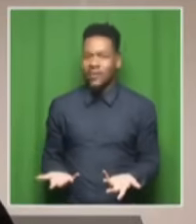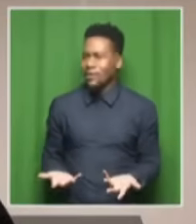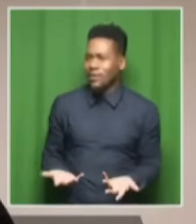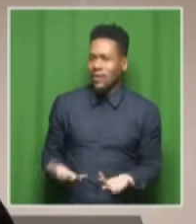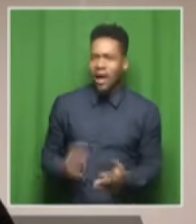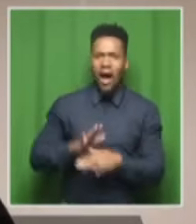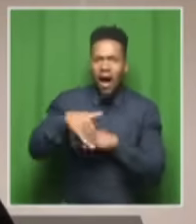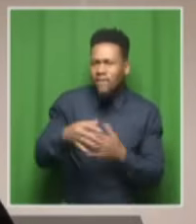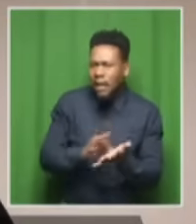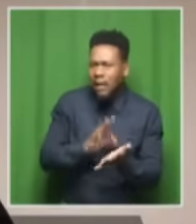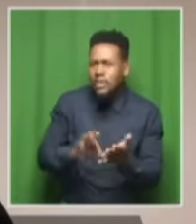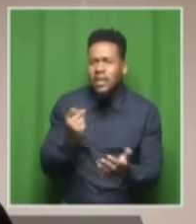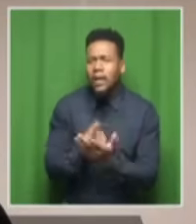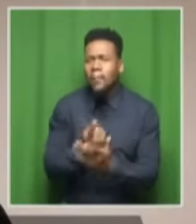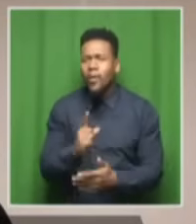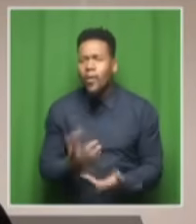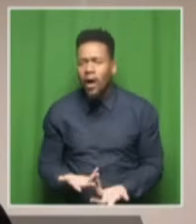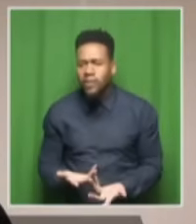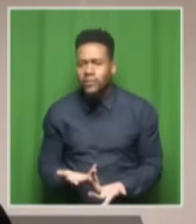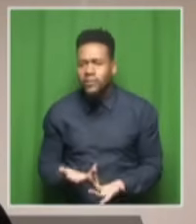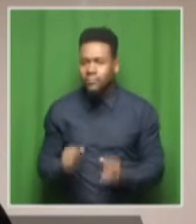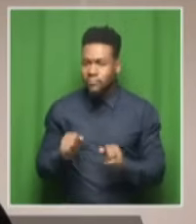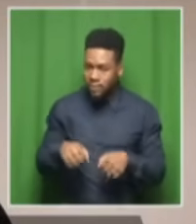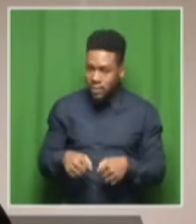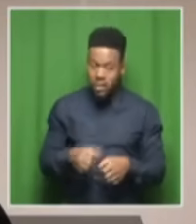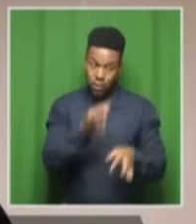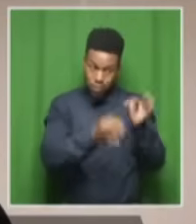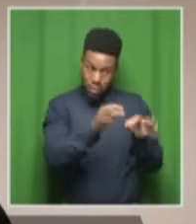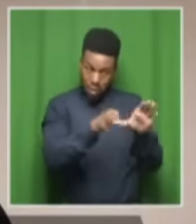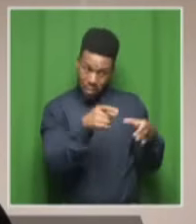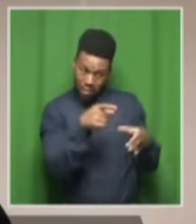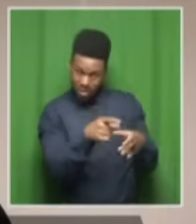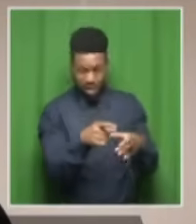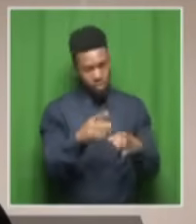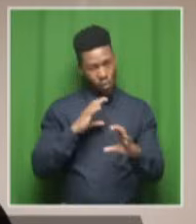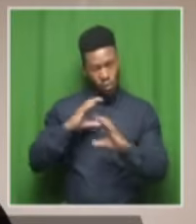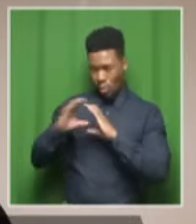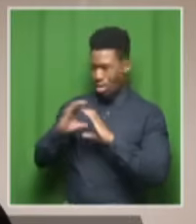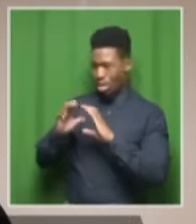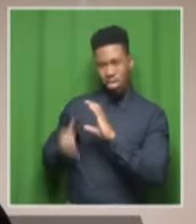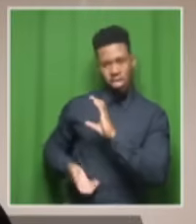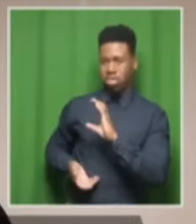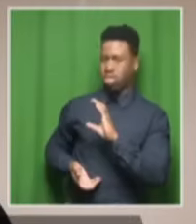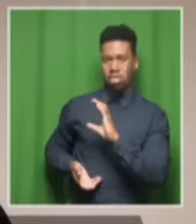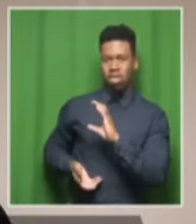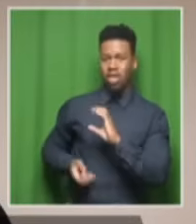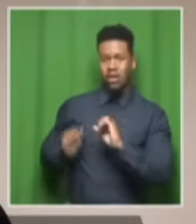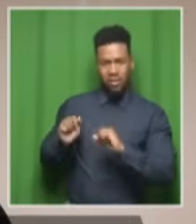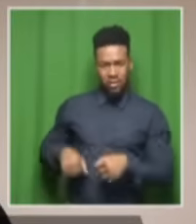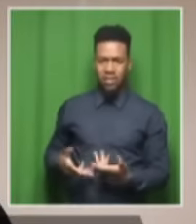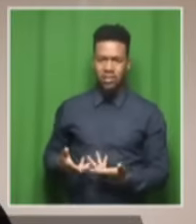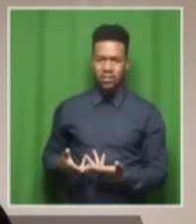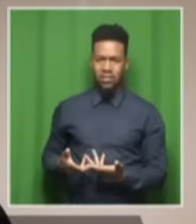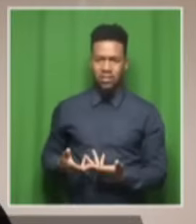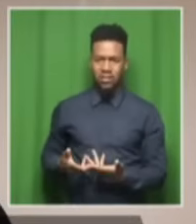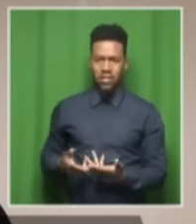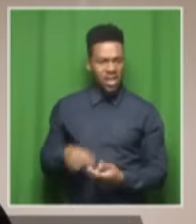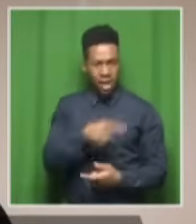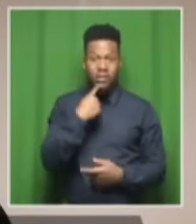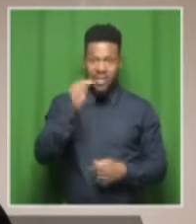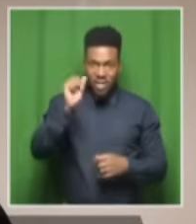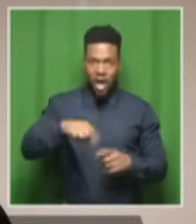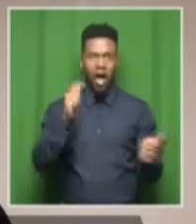of communication from many of the parties are not effective. It's a lot of like generic, oh, we'll change the country. Oh, no,